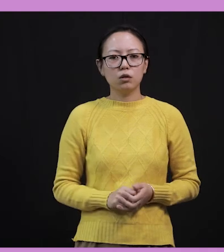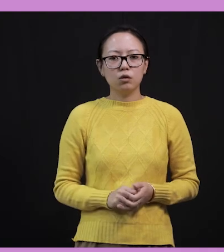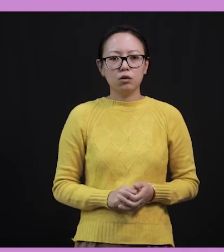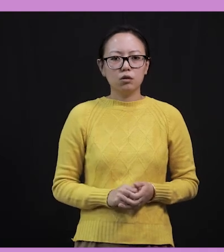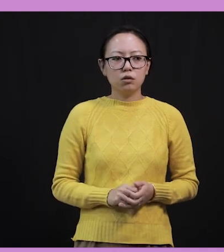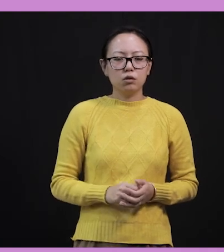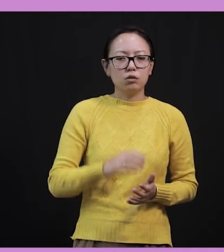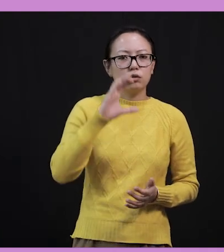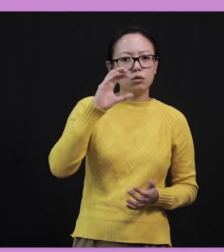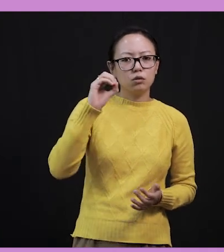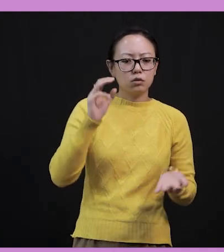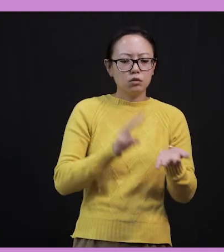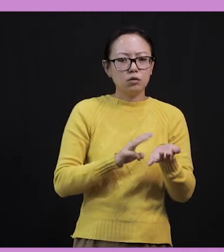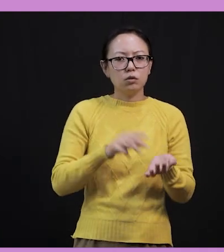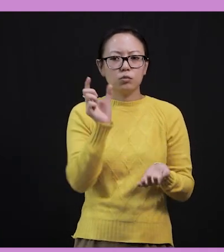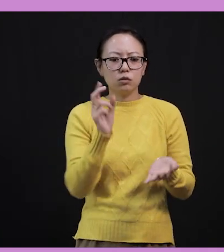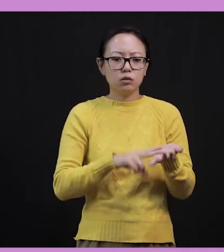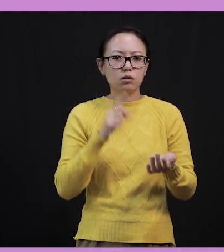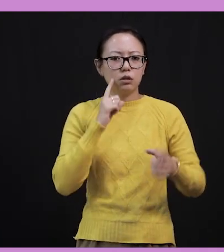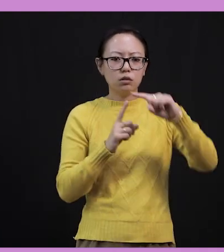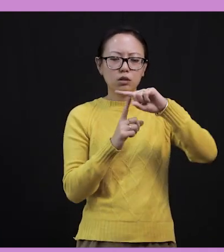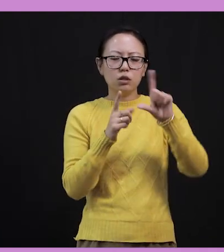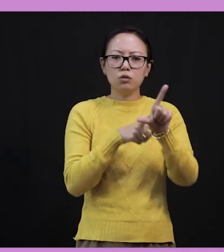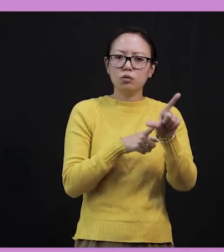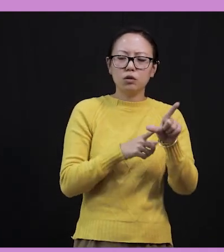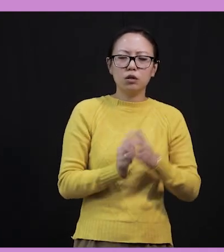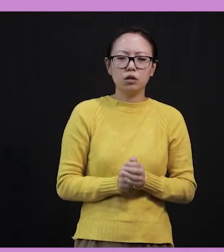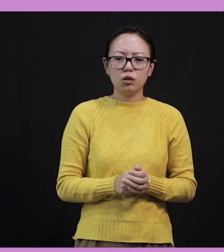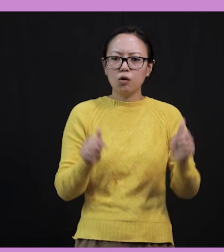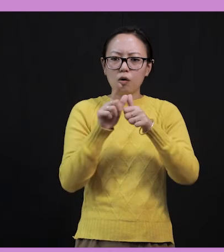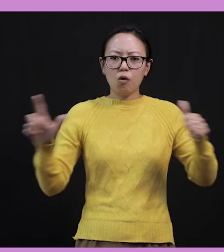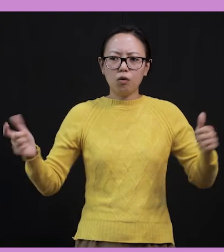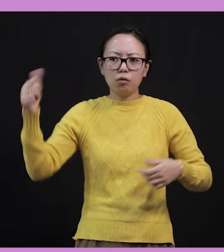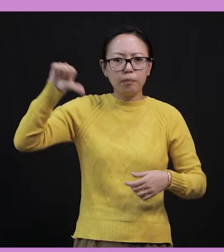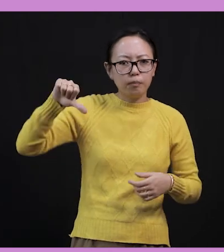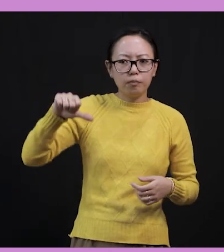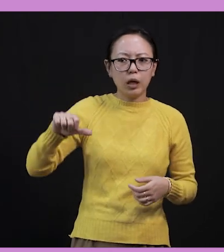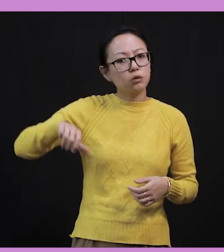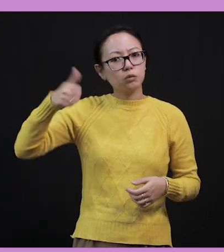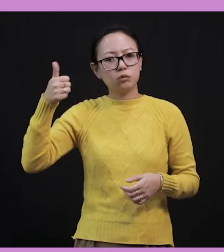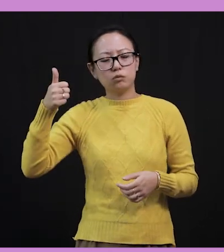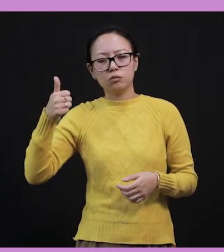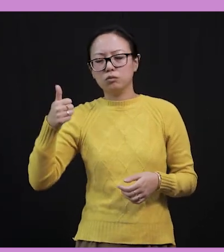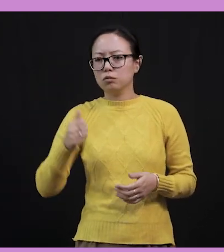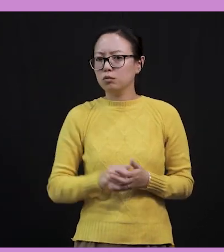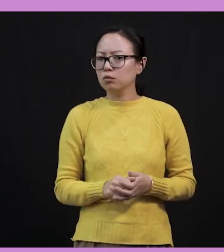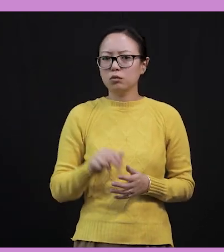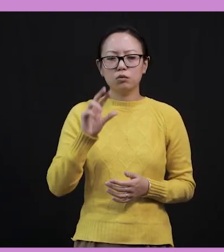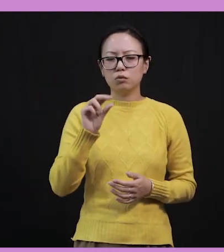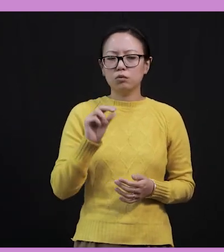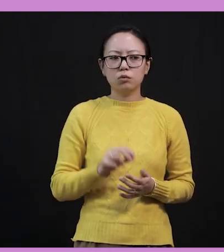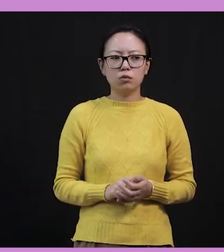community and say all of them are right. So that is what I did, and that is what I learned from this poem, that it's